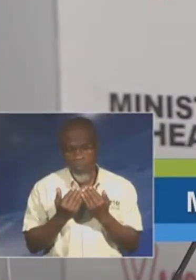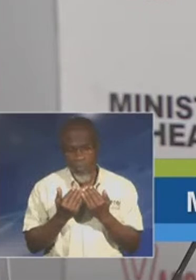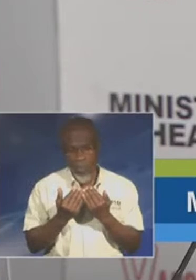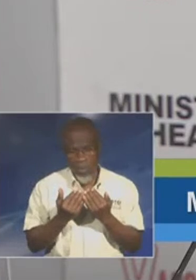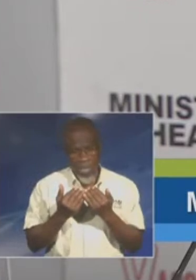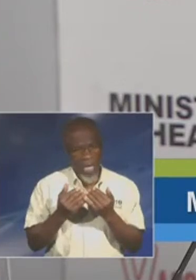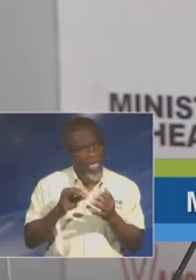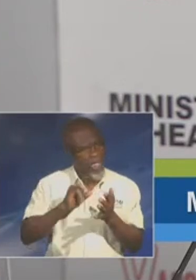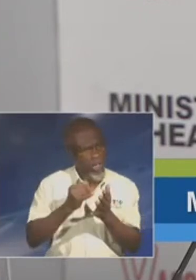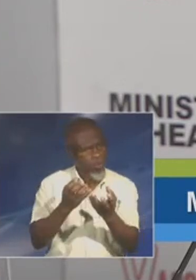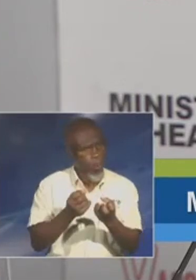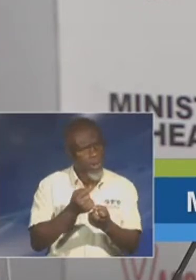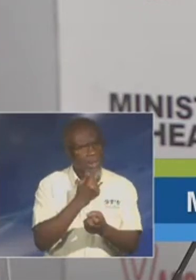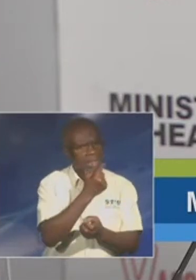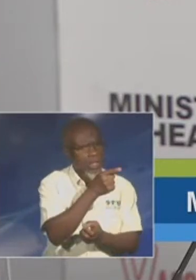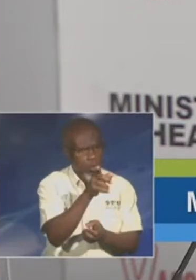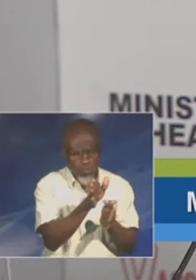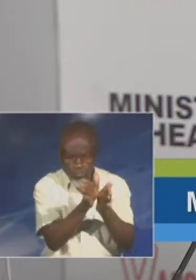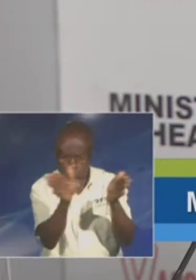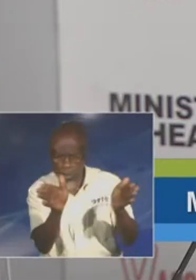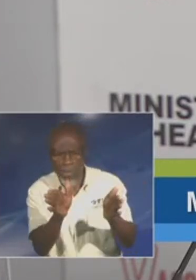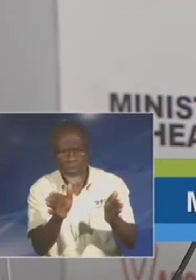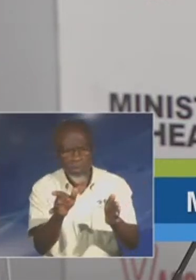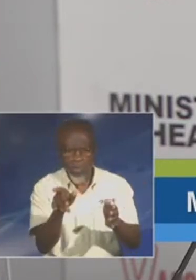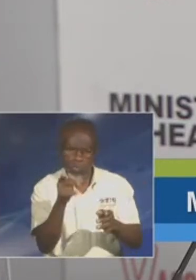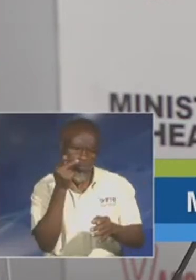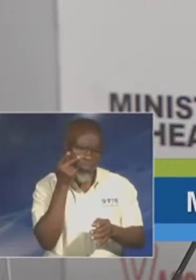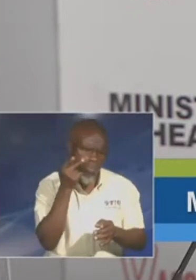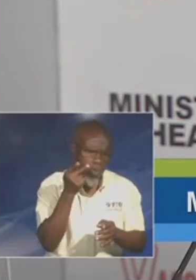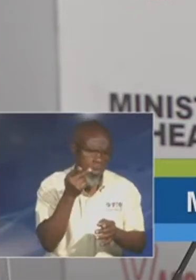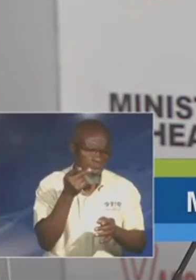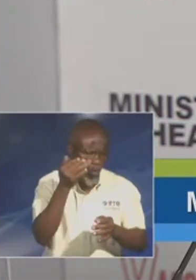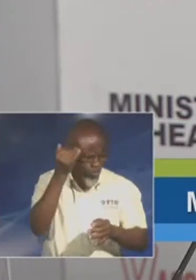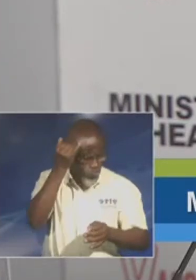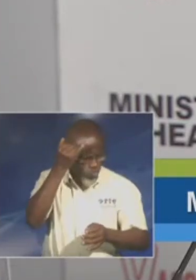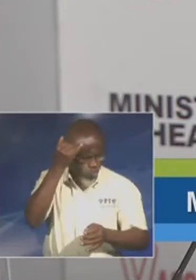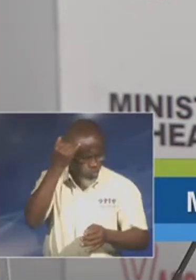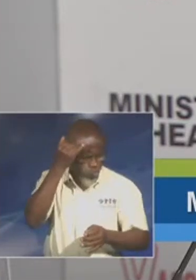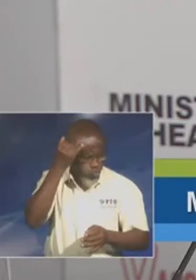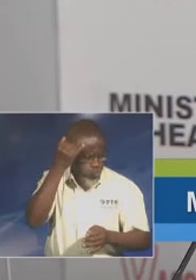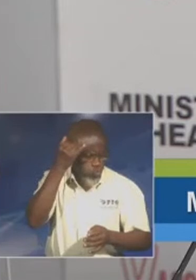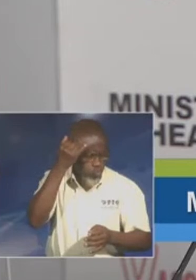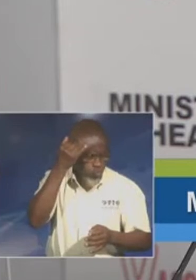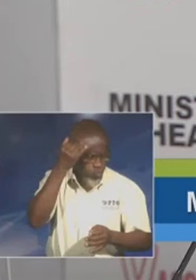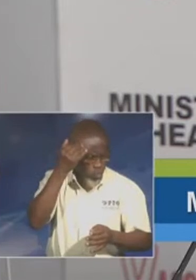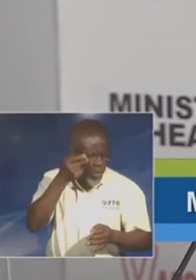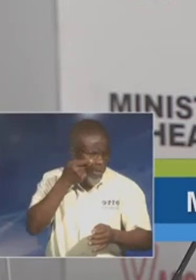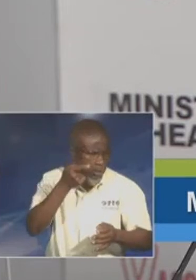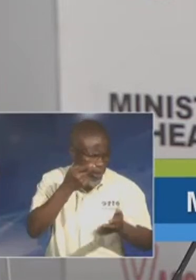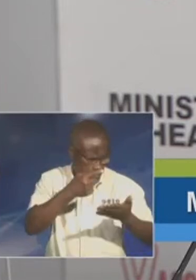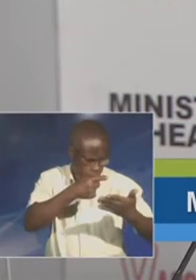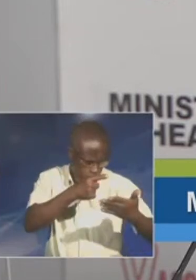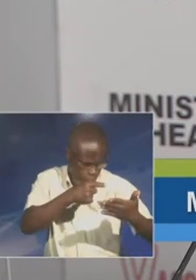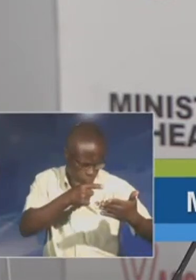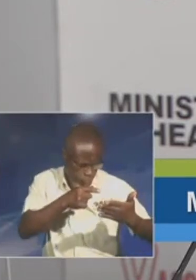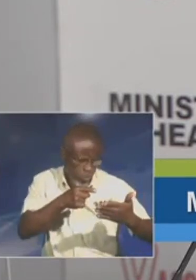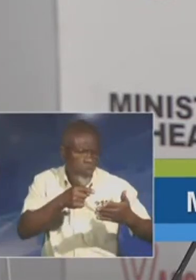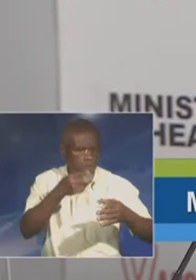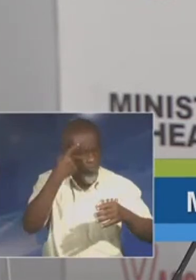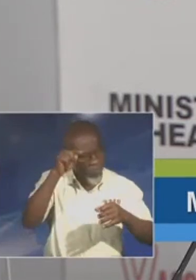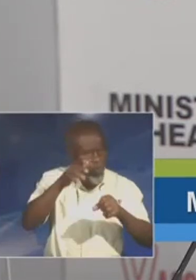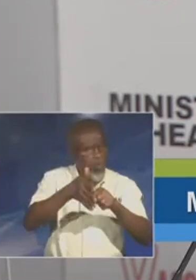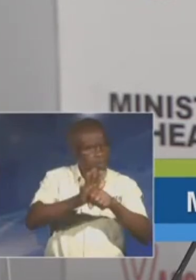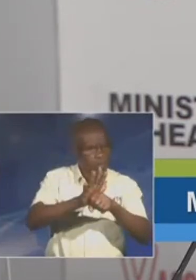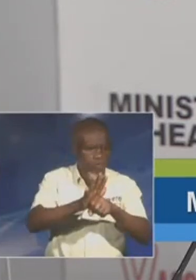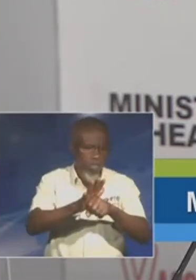population to be aware of the symptoms and signs of COVID-19 and be aware of the increased